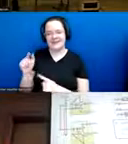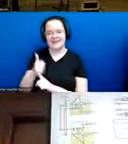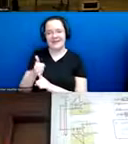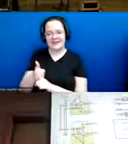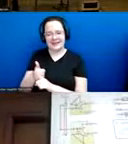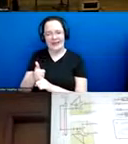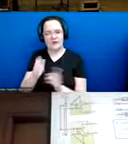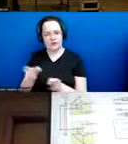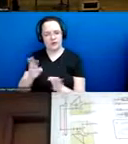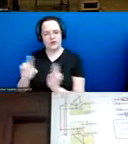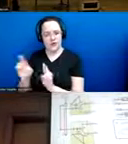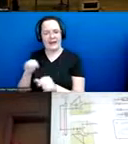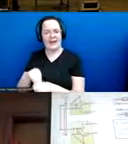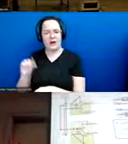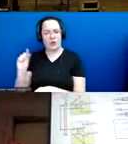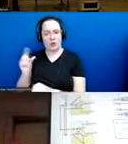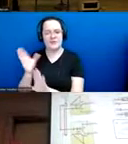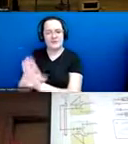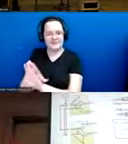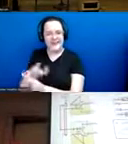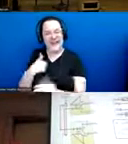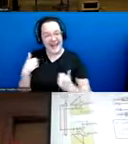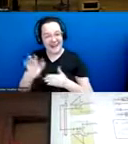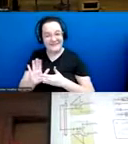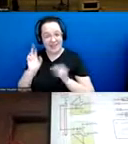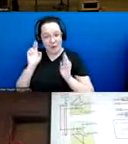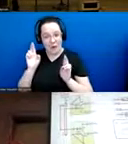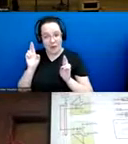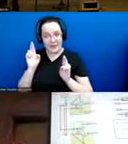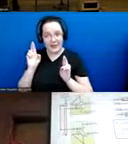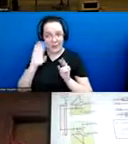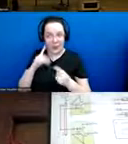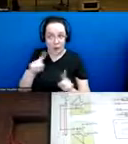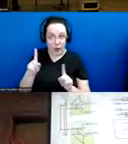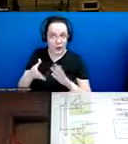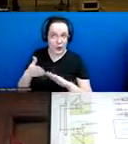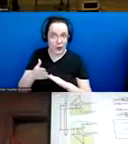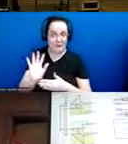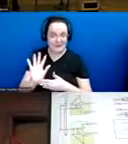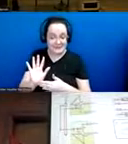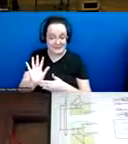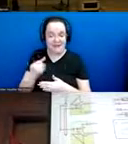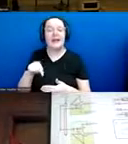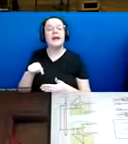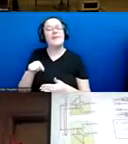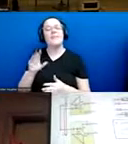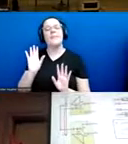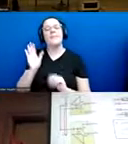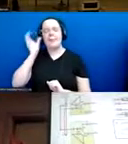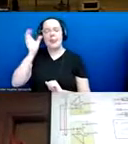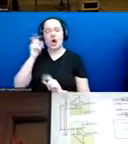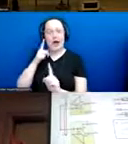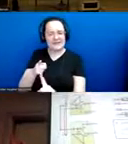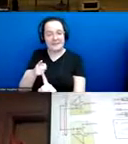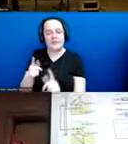superposition. Right? I have a video, hopefully the video runs so then you can see how this is done. And then the idea is to, by making a measurement of